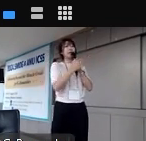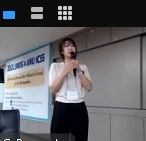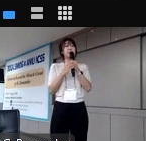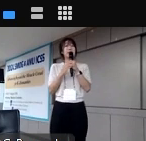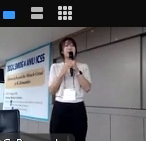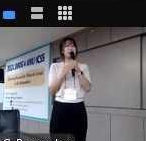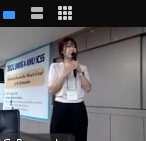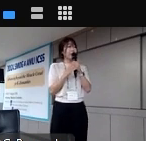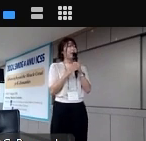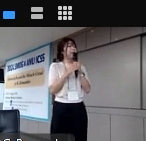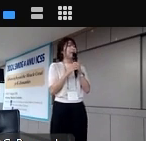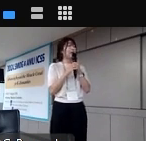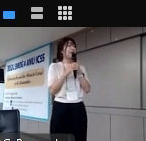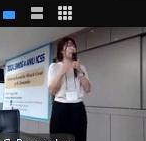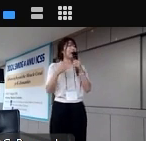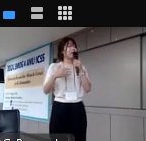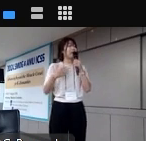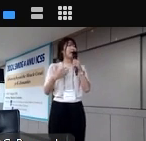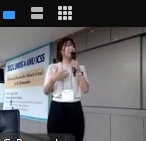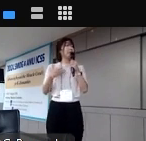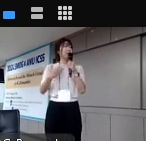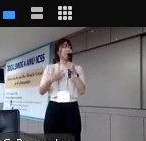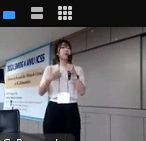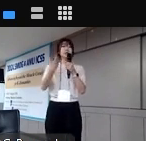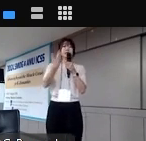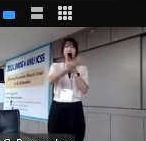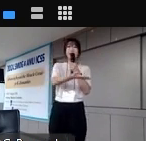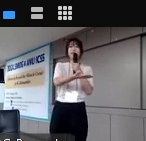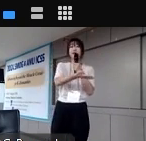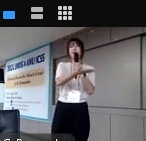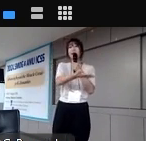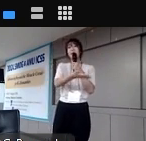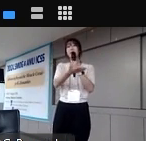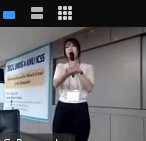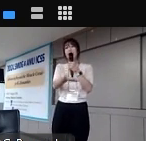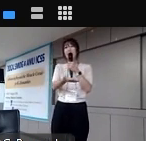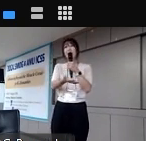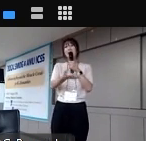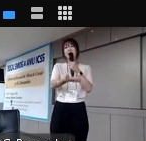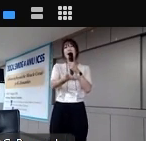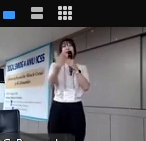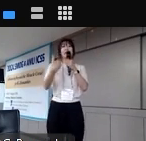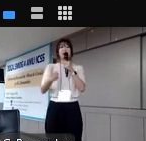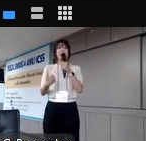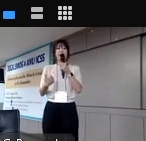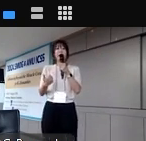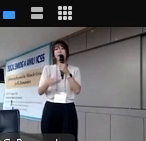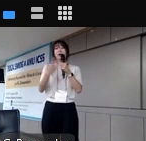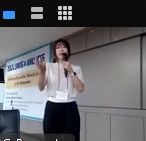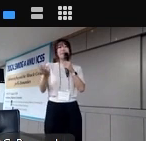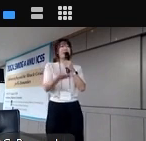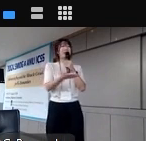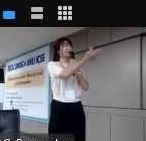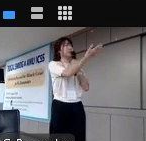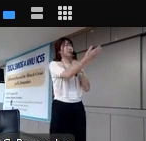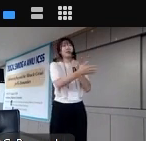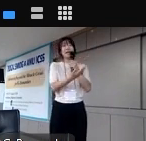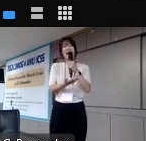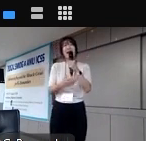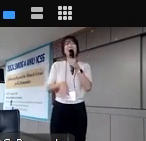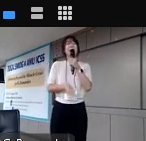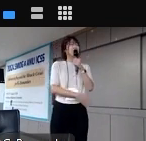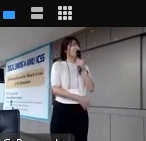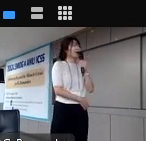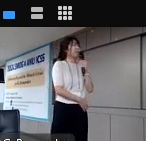naturally explain this as well, that oftentimes we're the ones looking after a baby or a cat, not the other way around. Maybe an exception with a